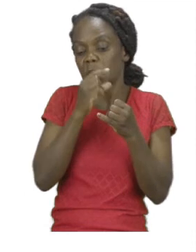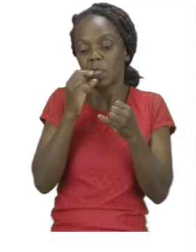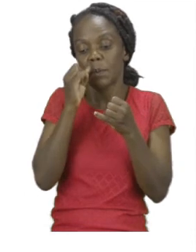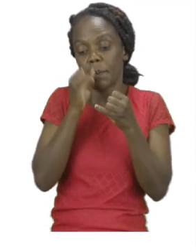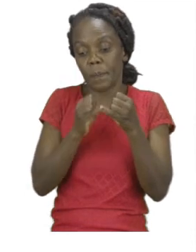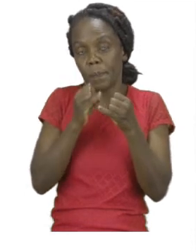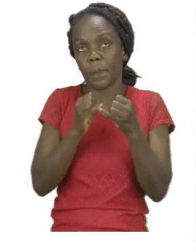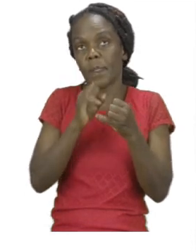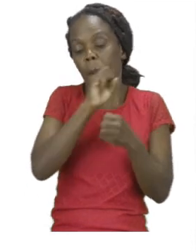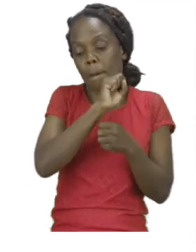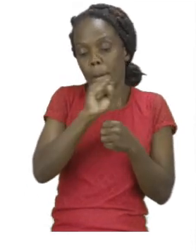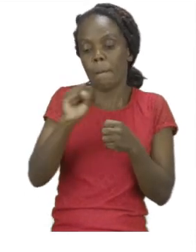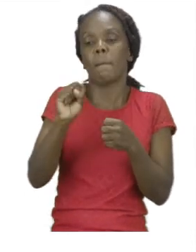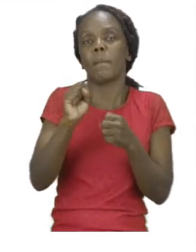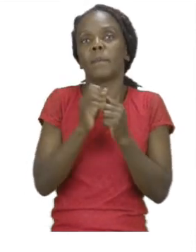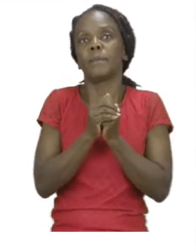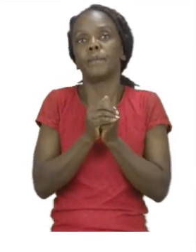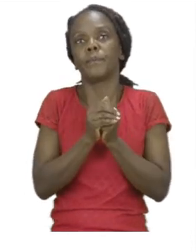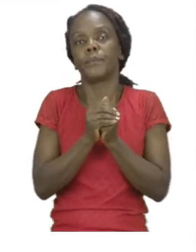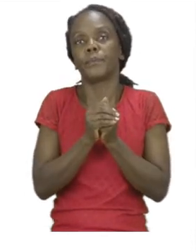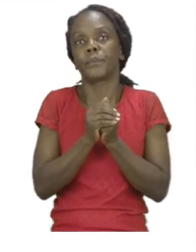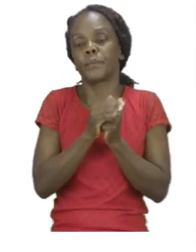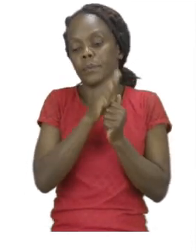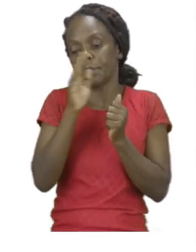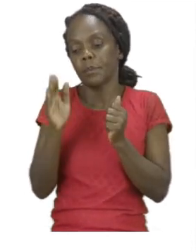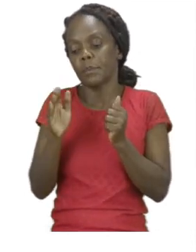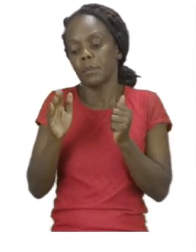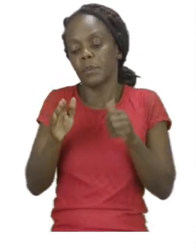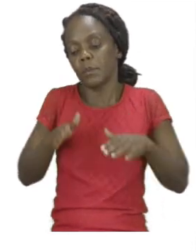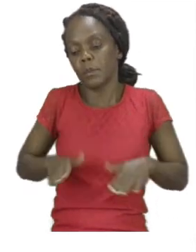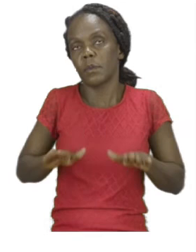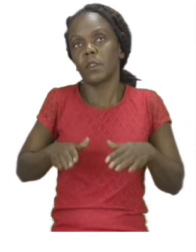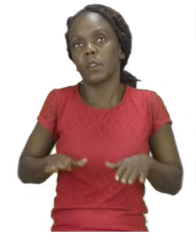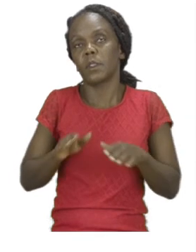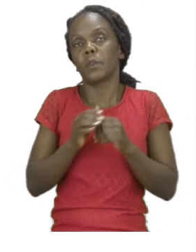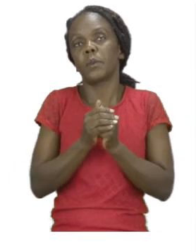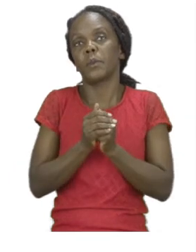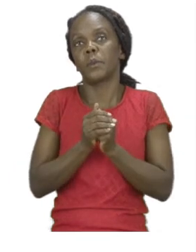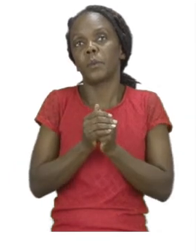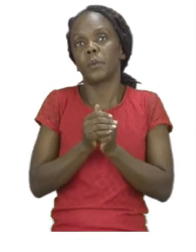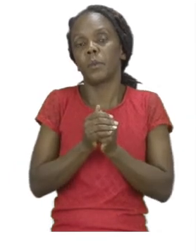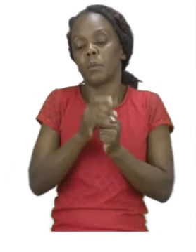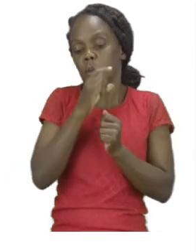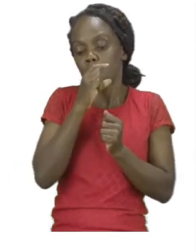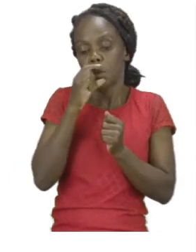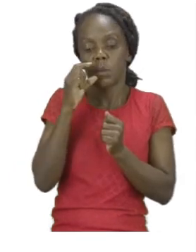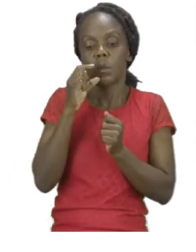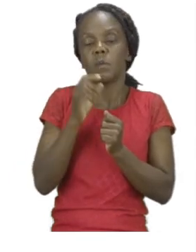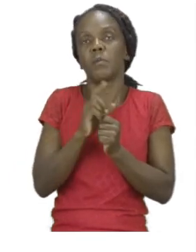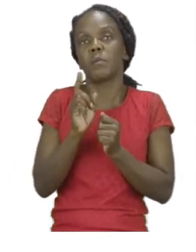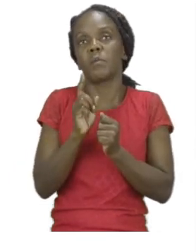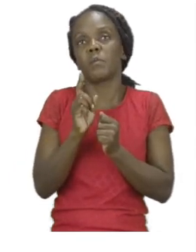other friends. Let's go to the next one. The girl wearing the green. What is her